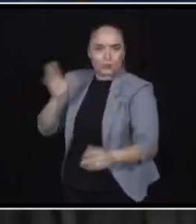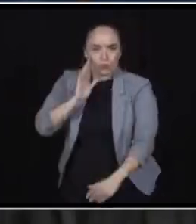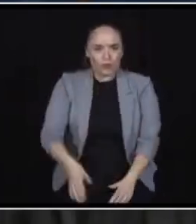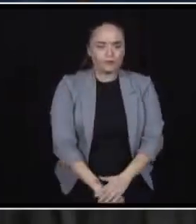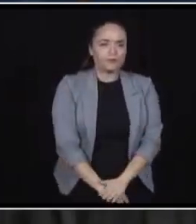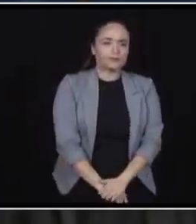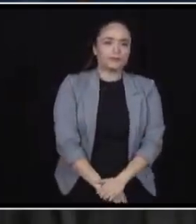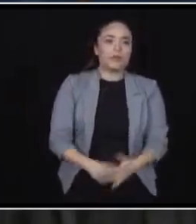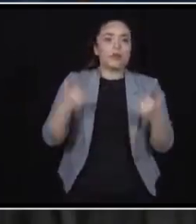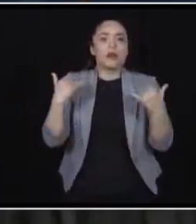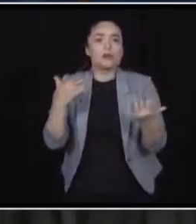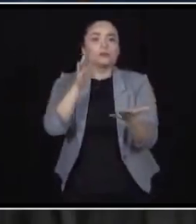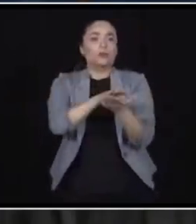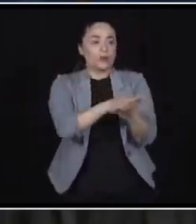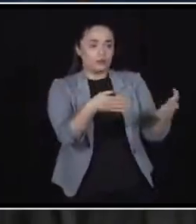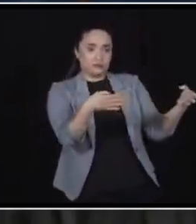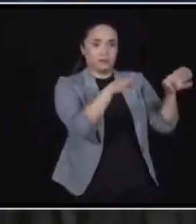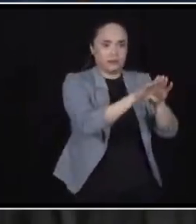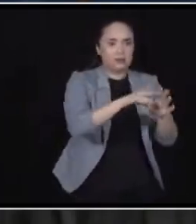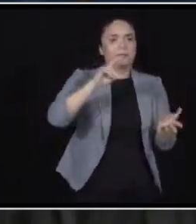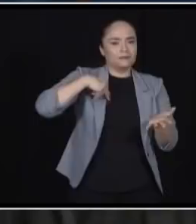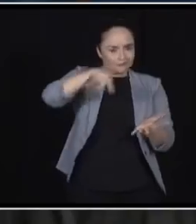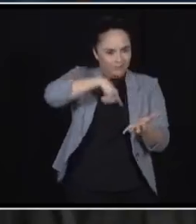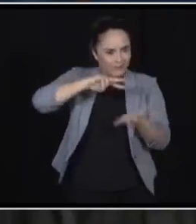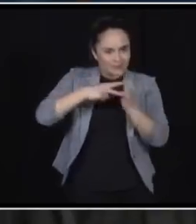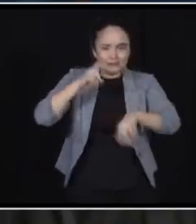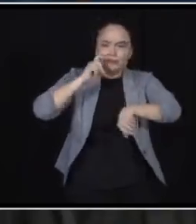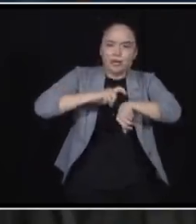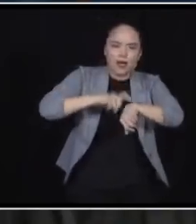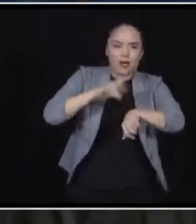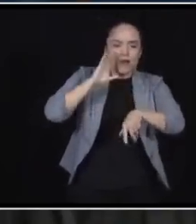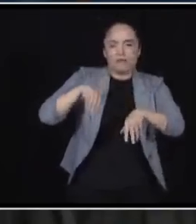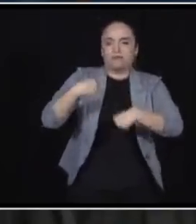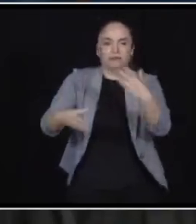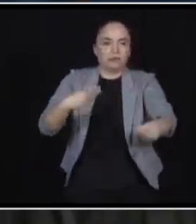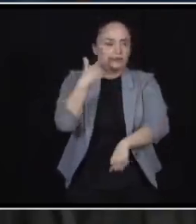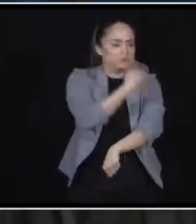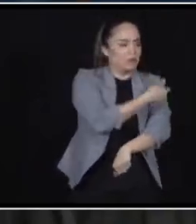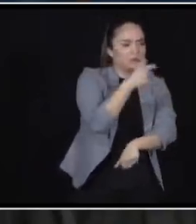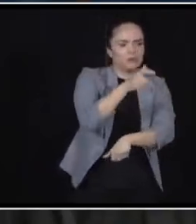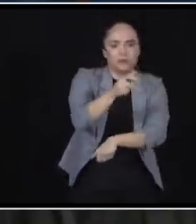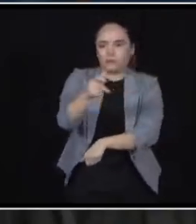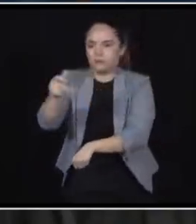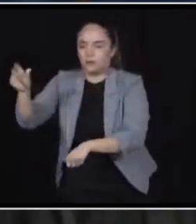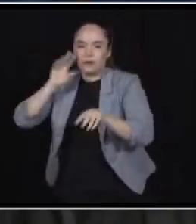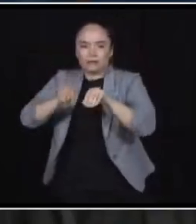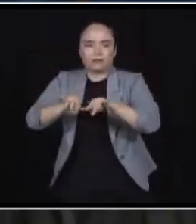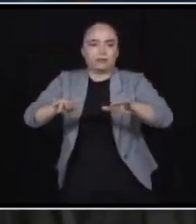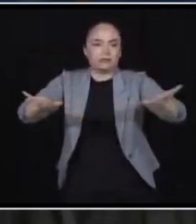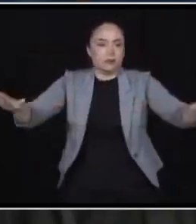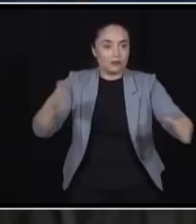tremendous progress every single day. By the end of today, we will have administered over